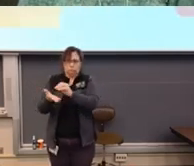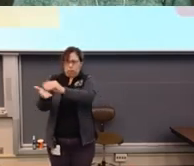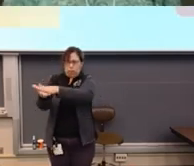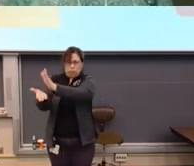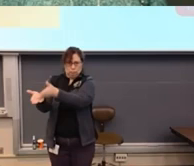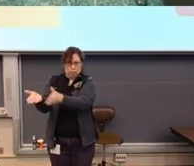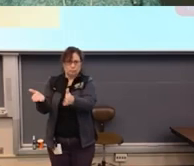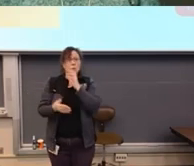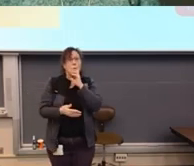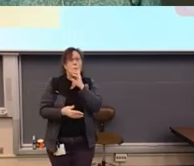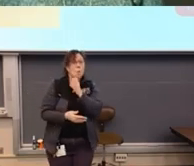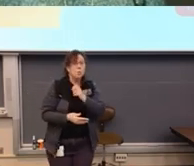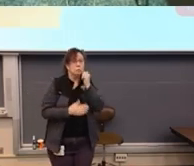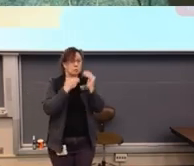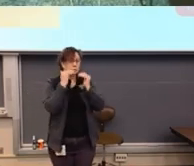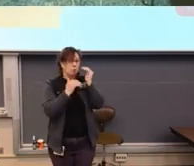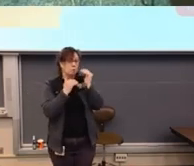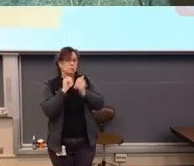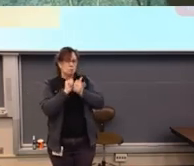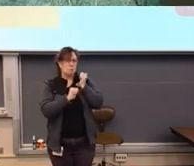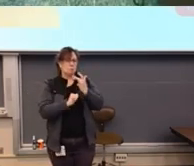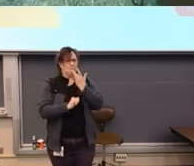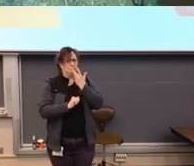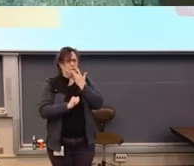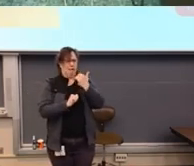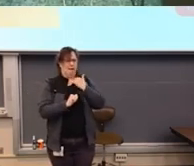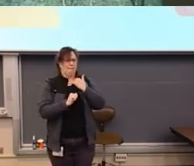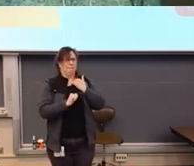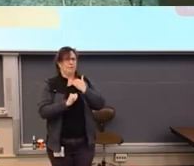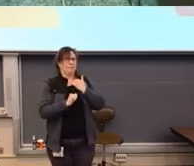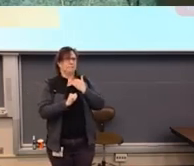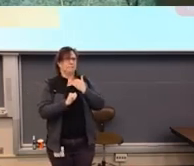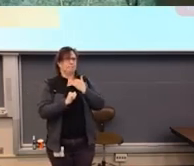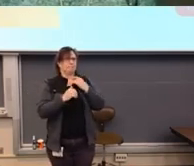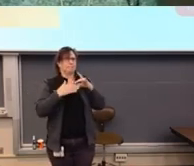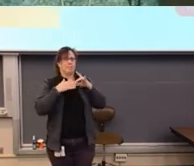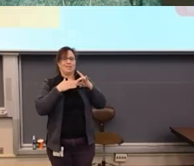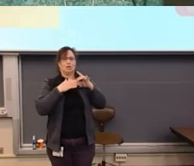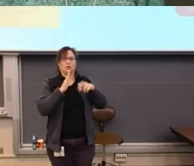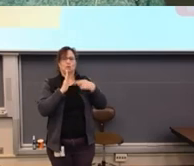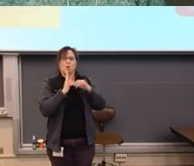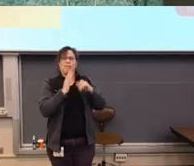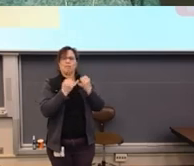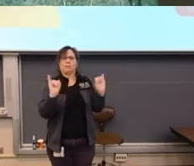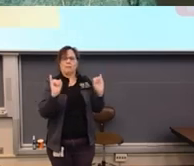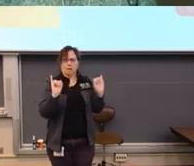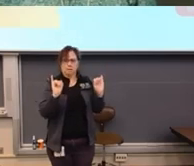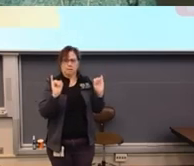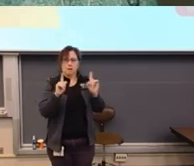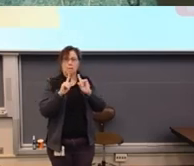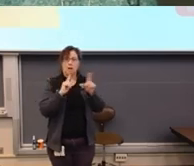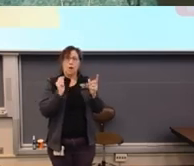Most older adults prefer an independent leadership role in advanced care planning, but they want to do it with